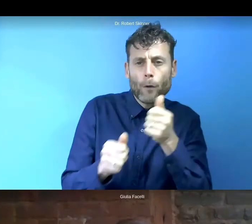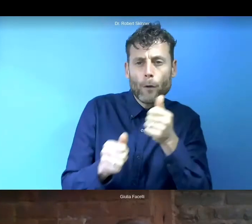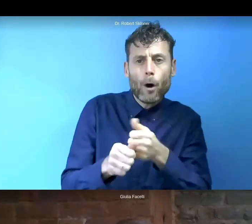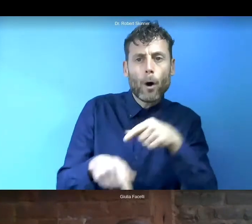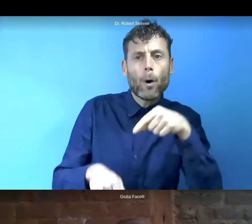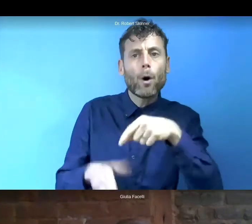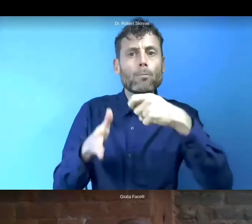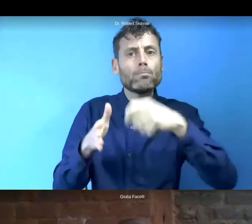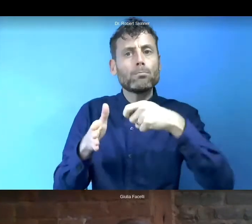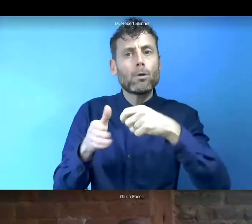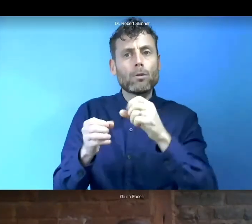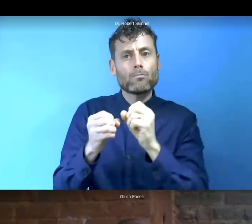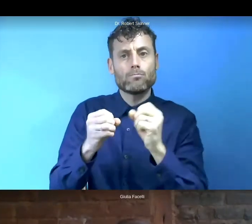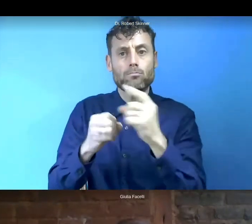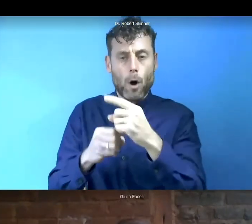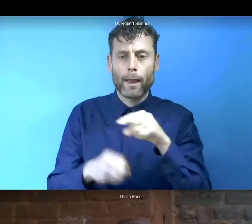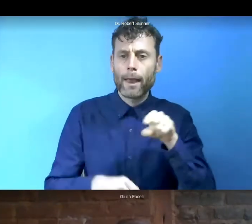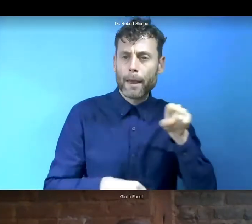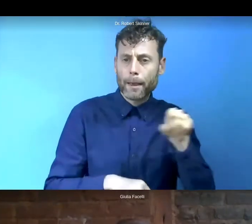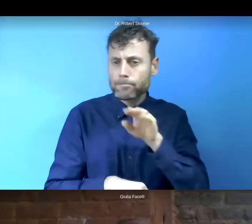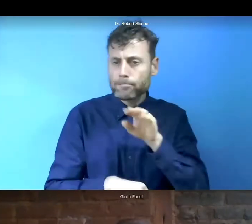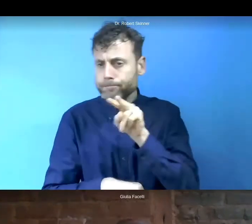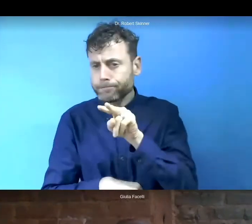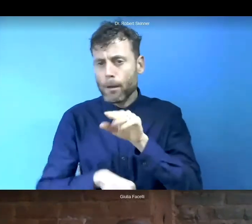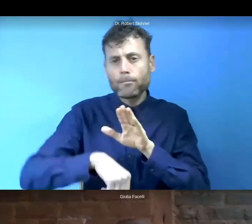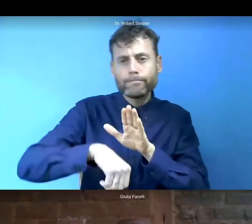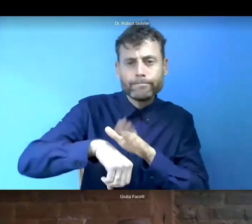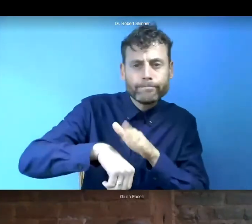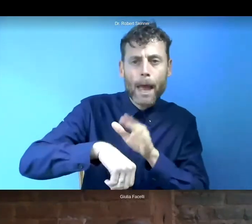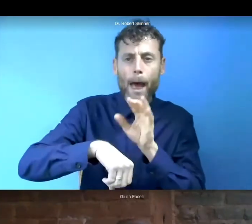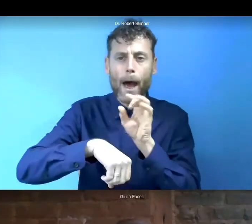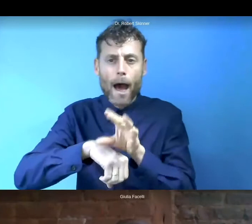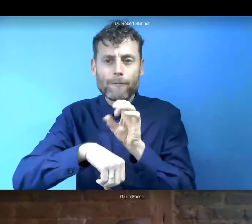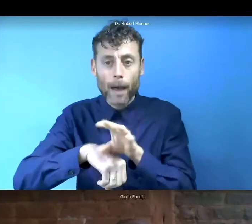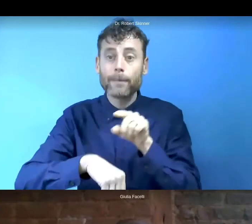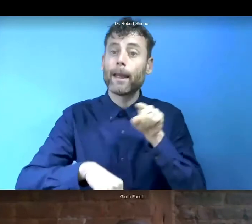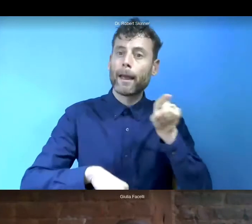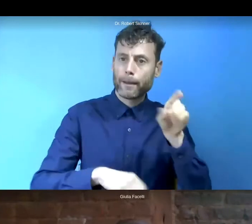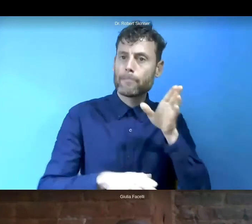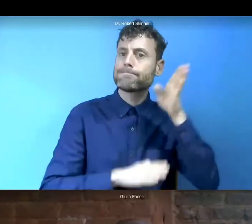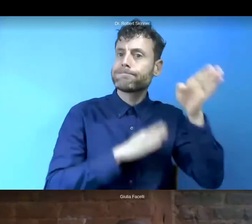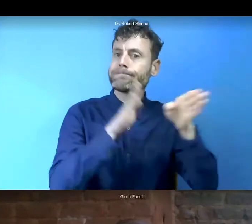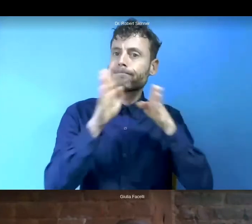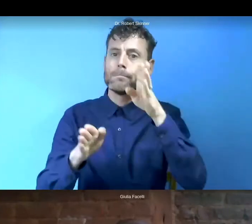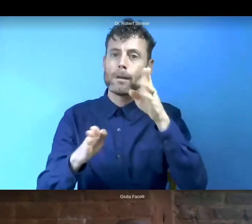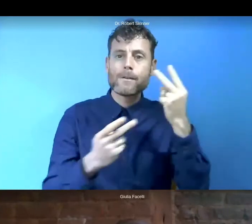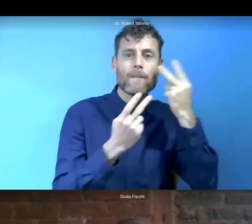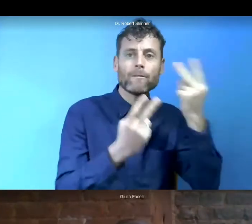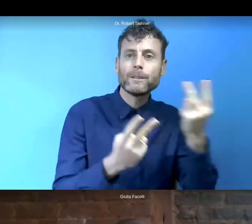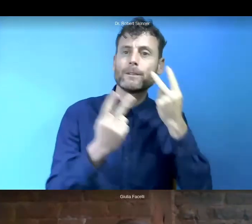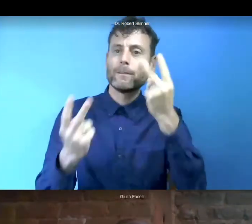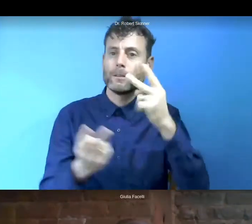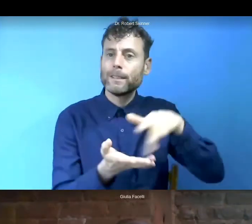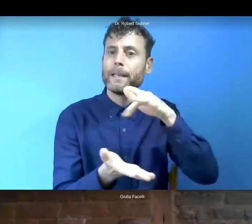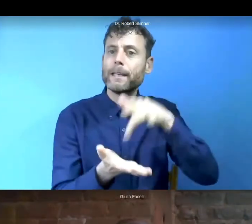of the cities from the very beginning. And when Pamela and I saw the Horizon call more than 4 years ago, we thought it